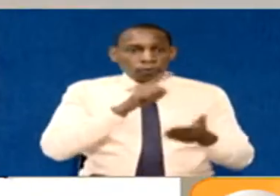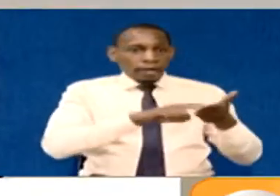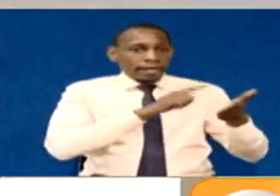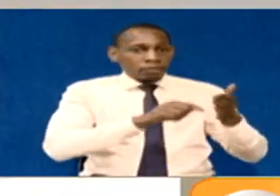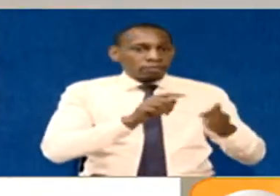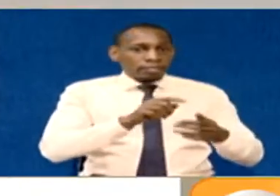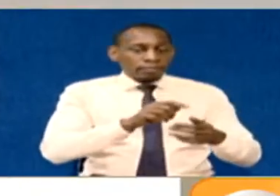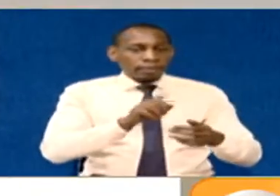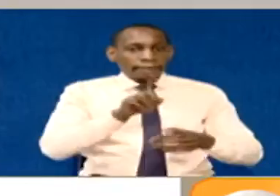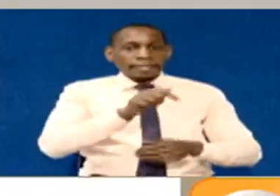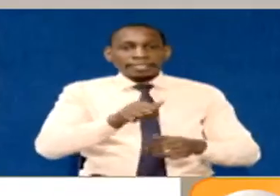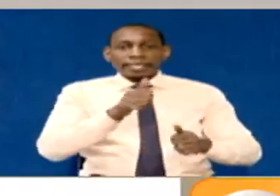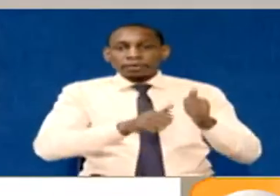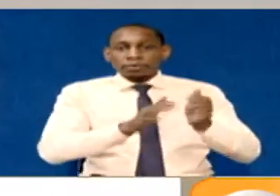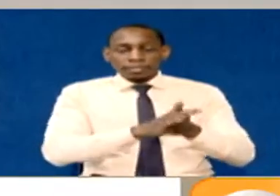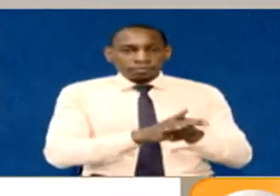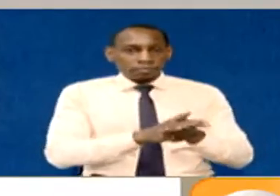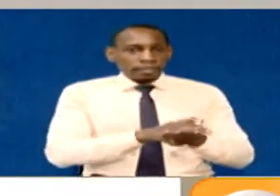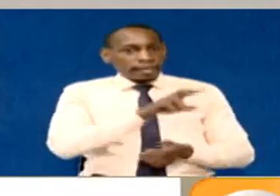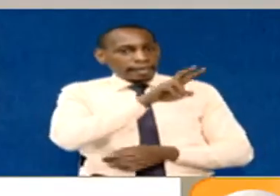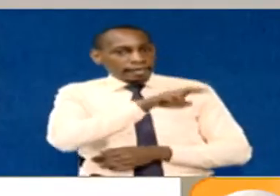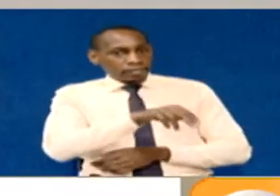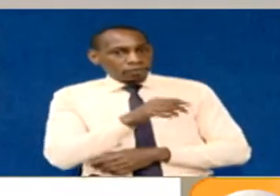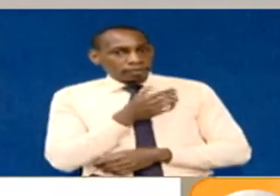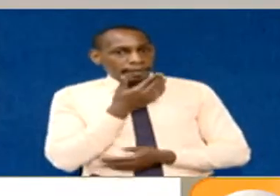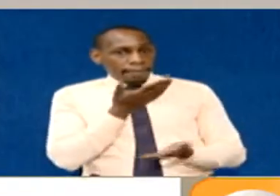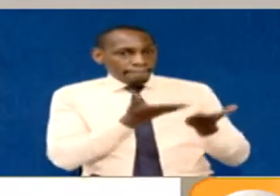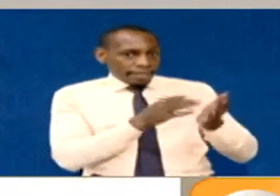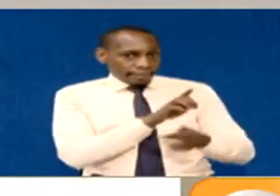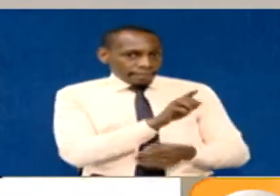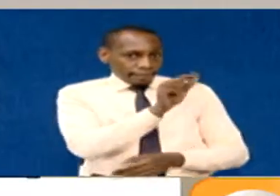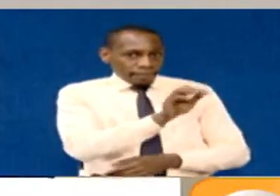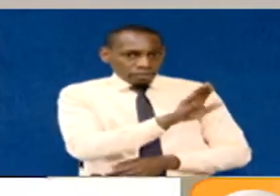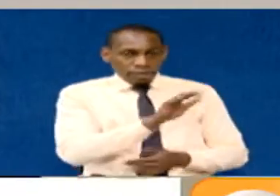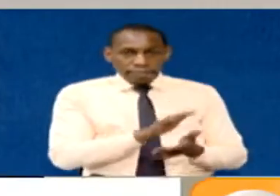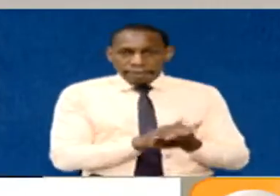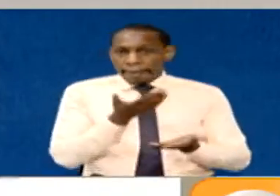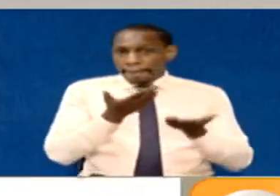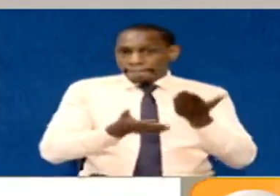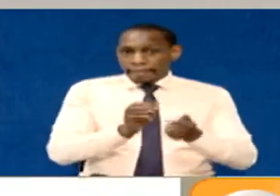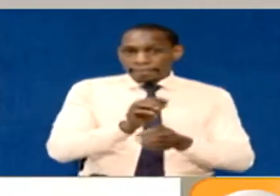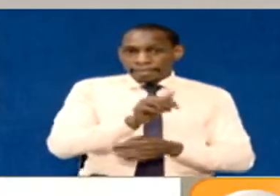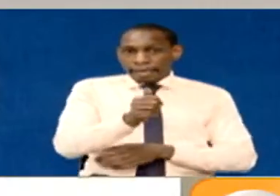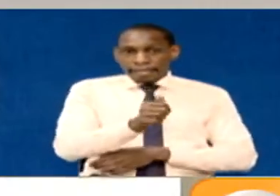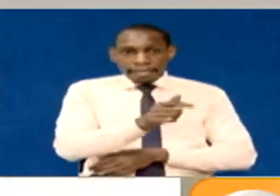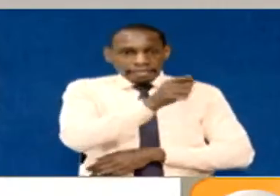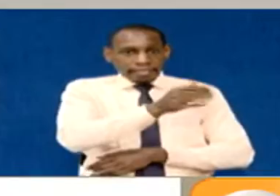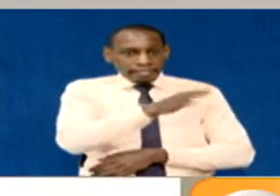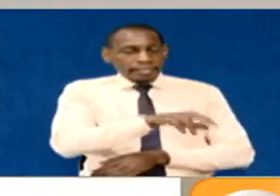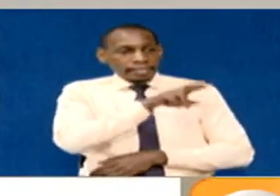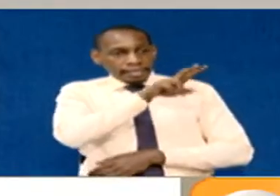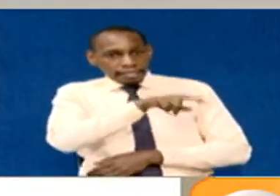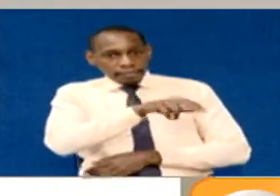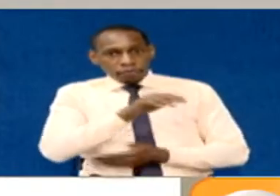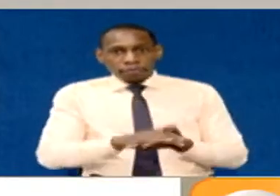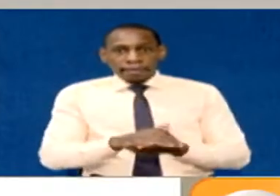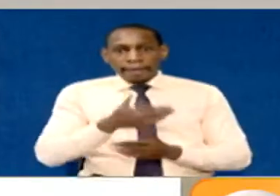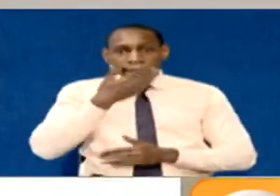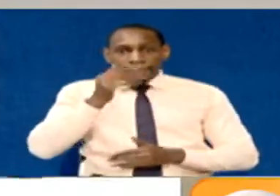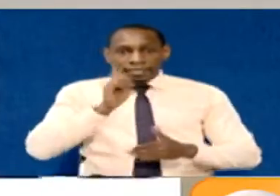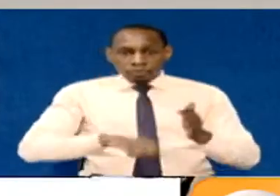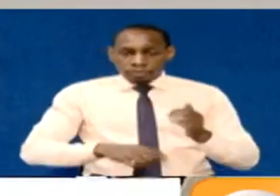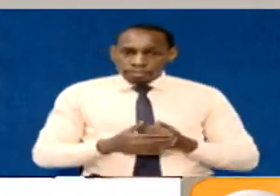what, so you look at one and you say, ama huyu ndio yule wa, or probably it is this one. So I think the easiest way to deal with this is